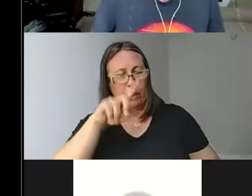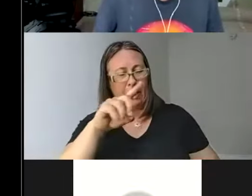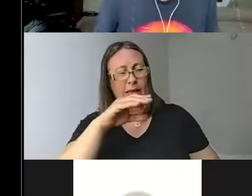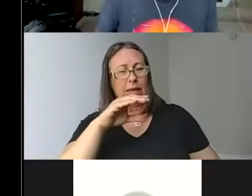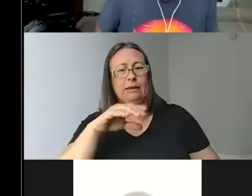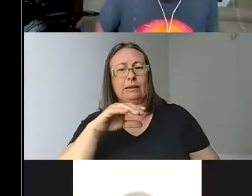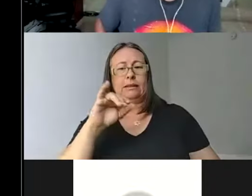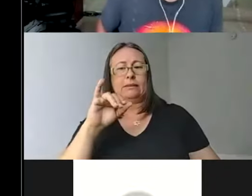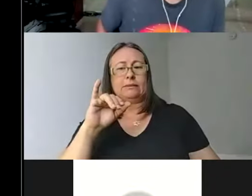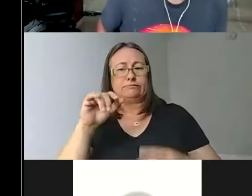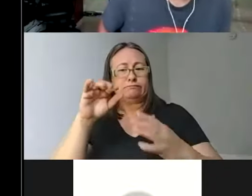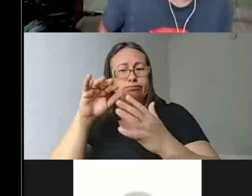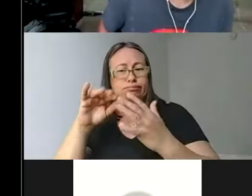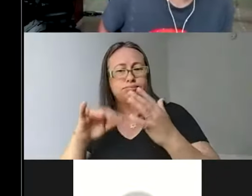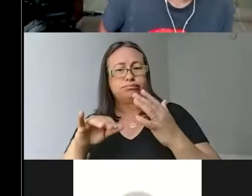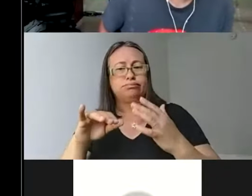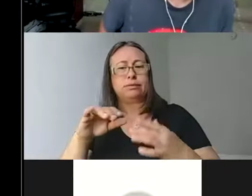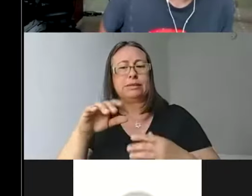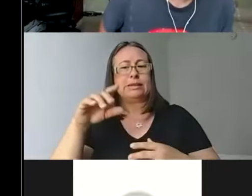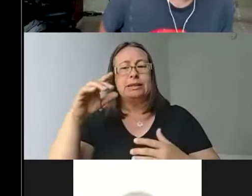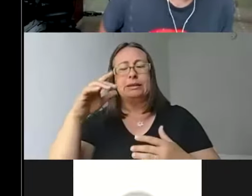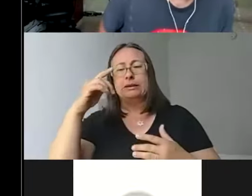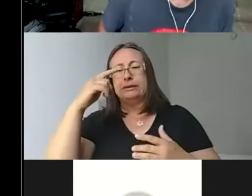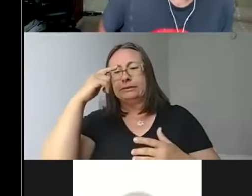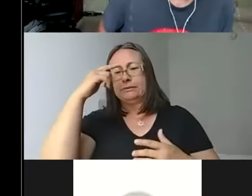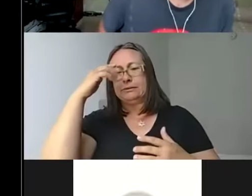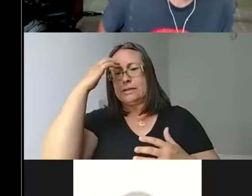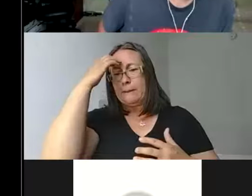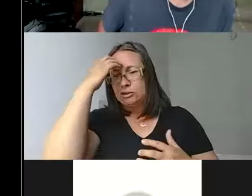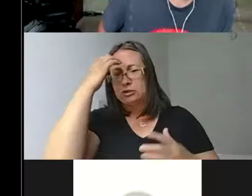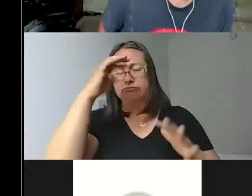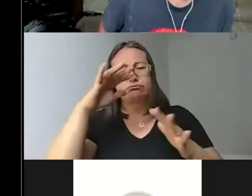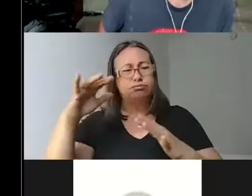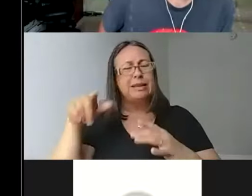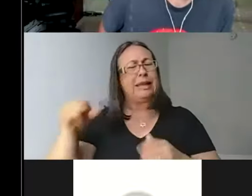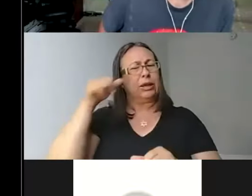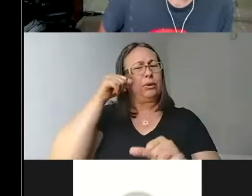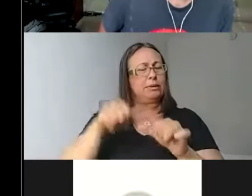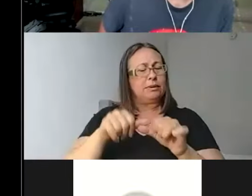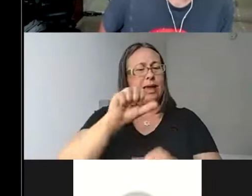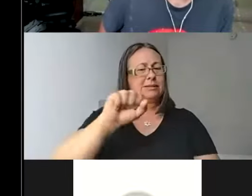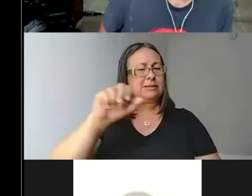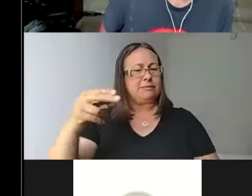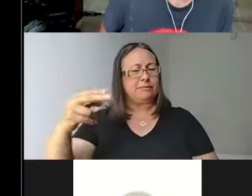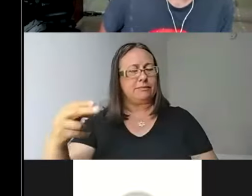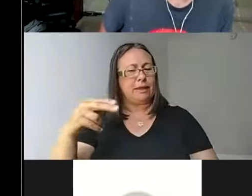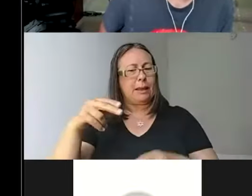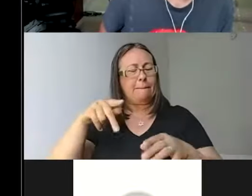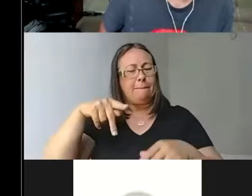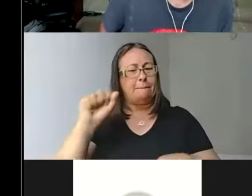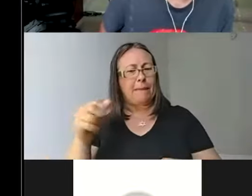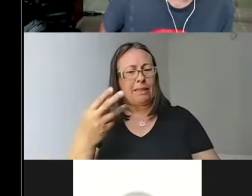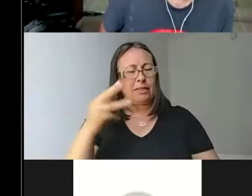plaques and diseases, Alzheimer's, dementia for humans. And then he goes on, he remembers sonic hedgehog pathway signaling